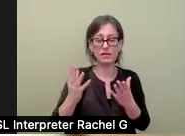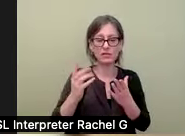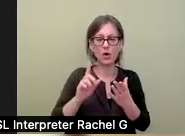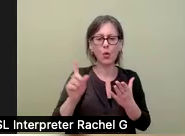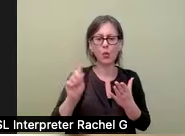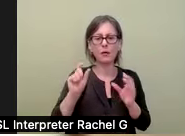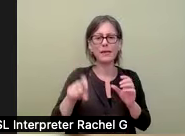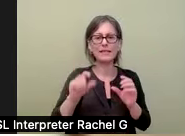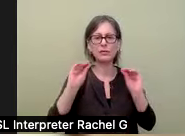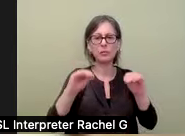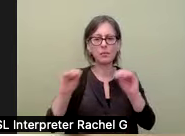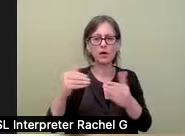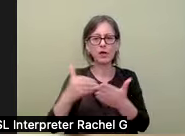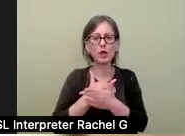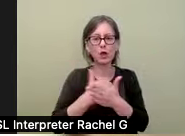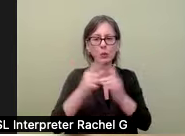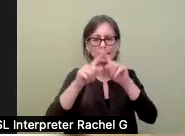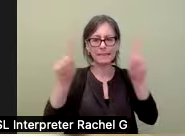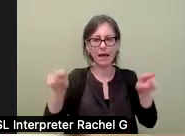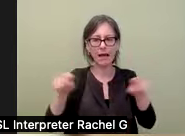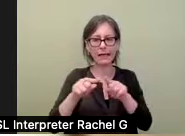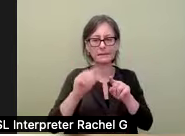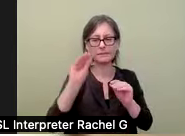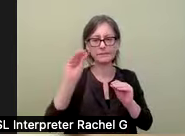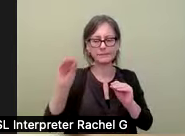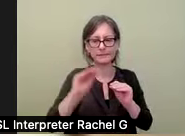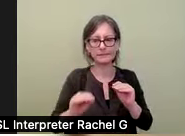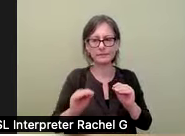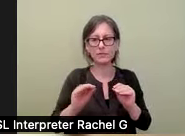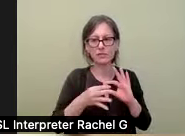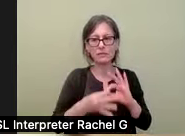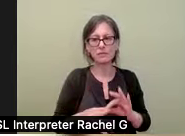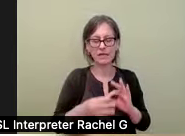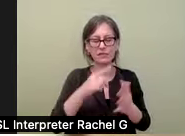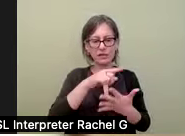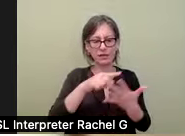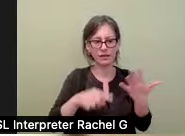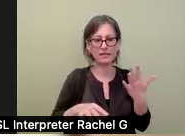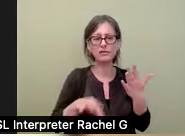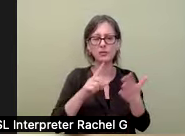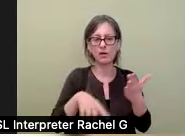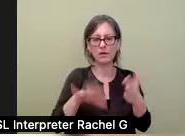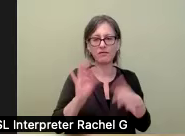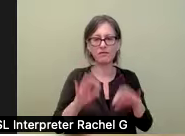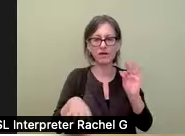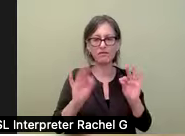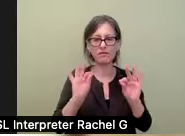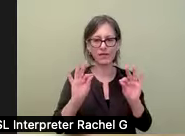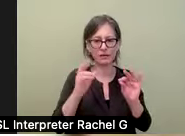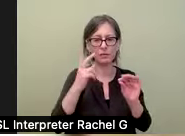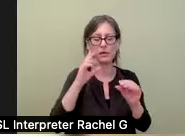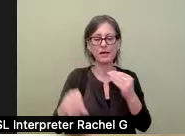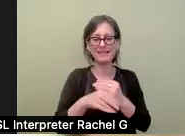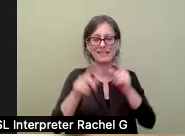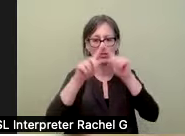to be installed. So it was based on these findings, we determined additional tsunami signage was